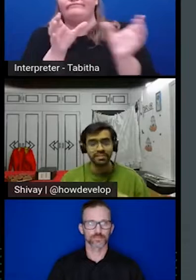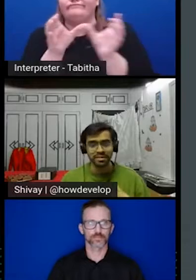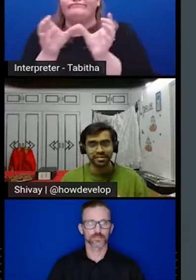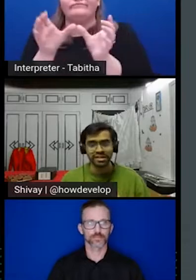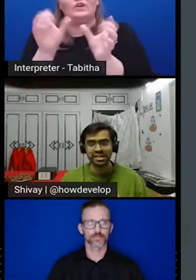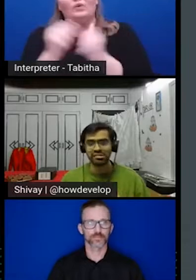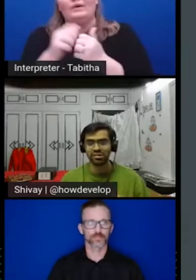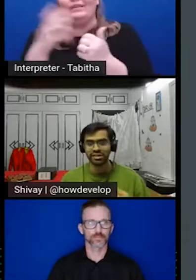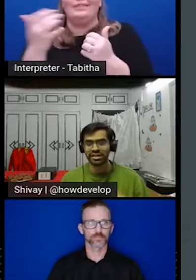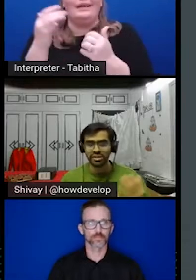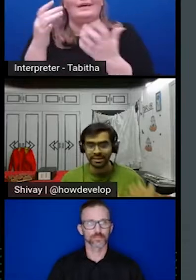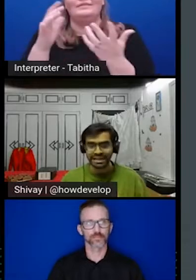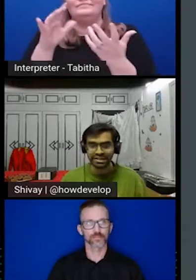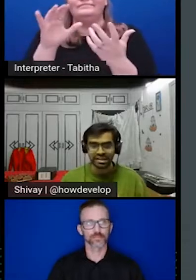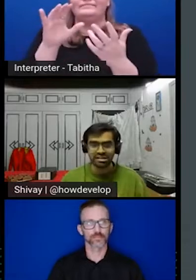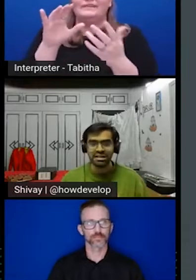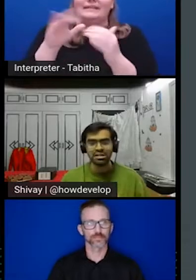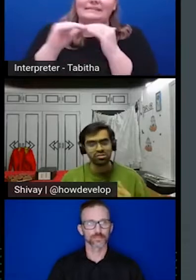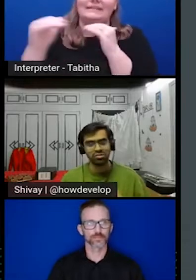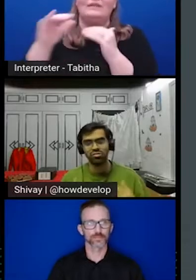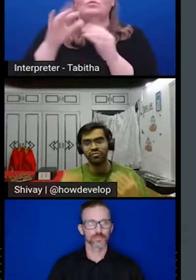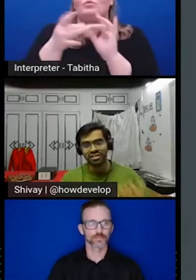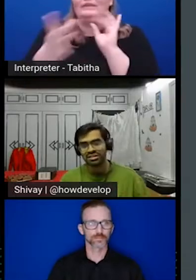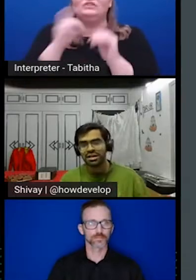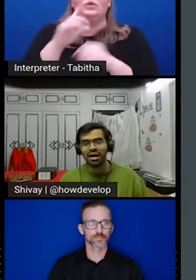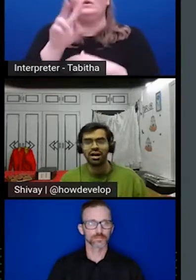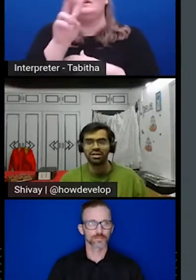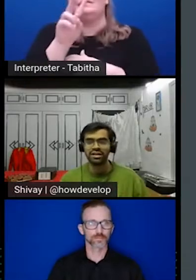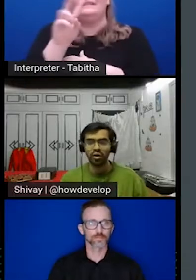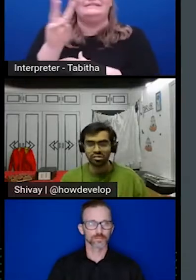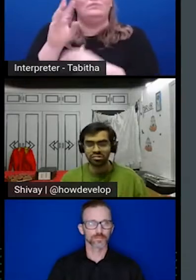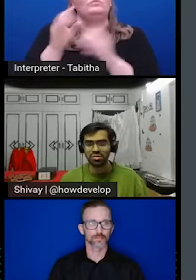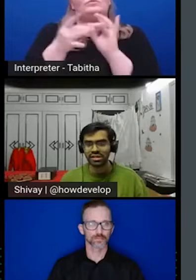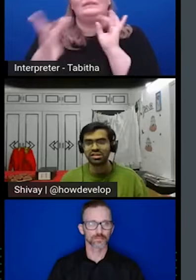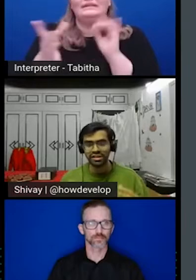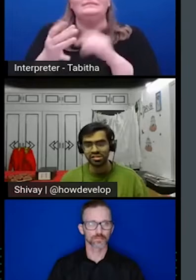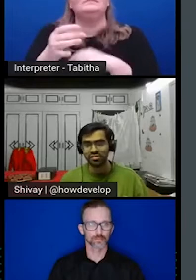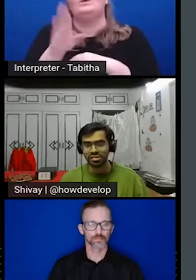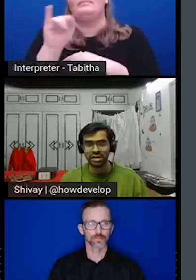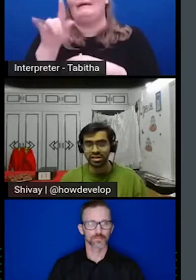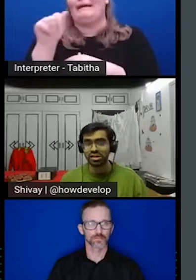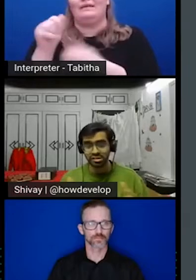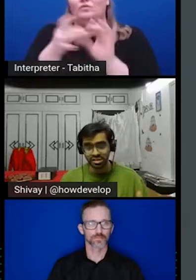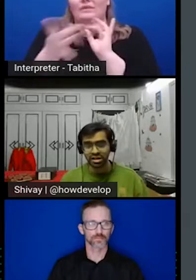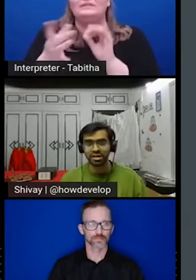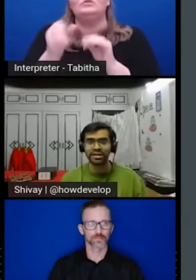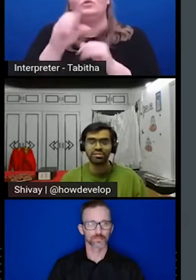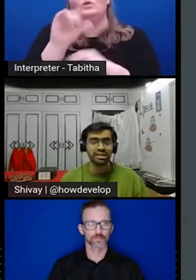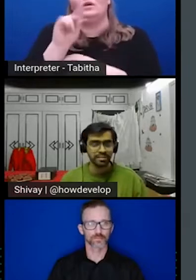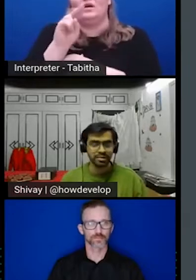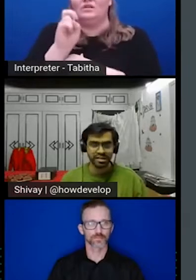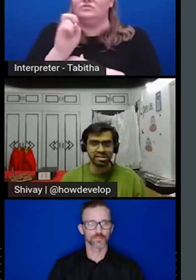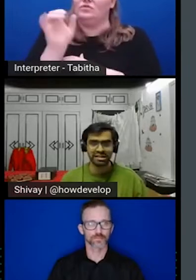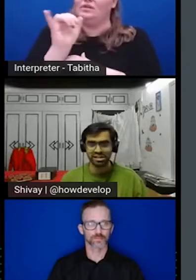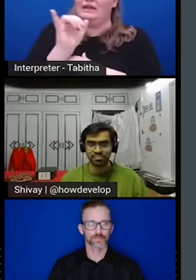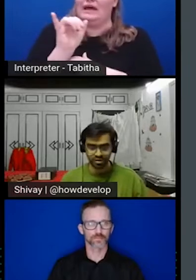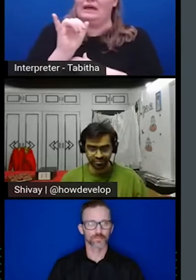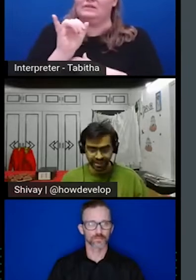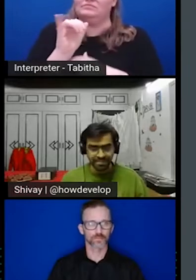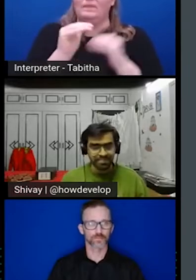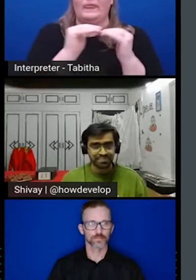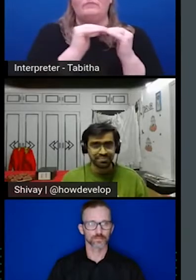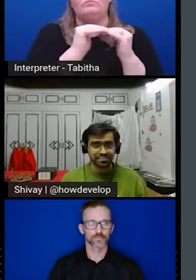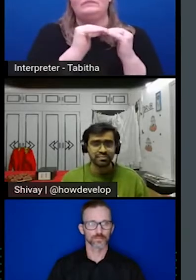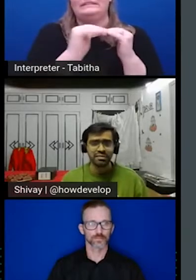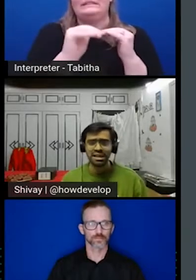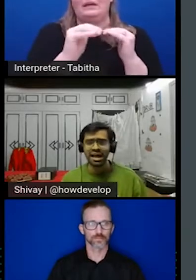in a stable release or they are in a beta release. So with the Consul, it's in a service, it's in a stable release at this point of